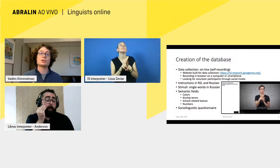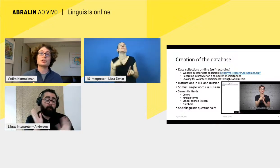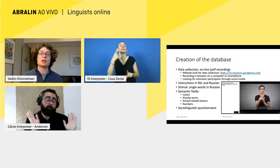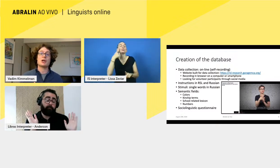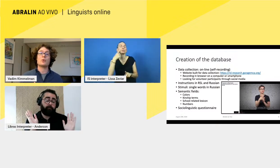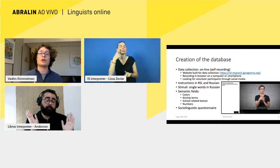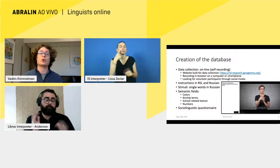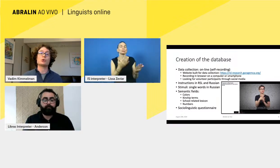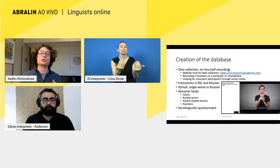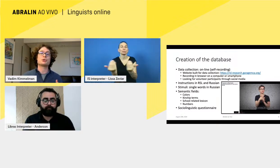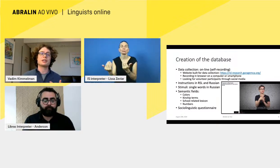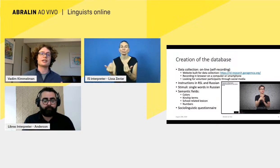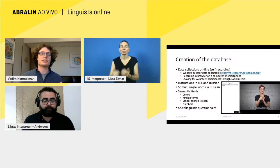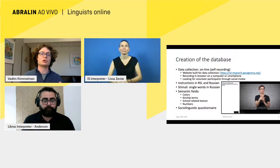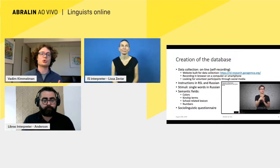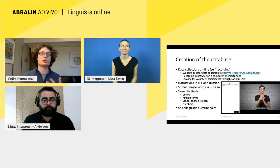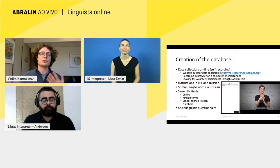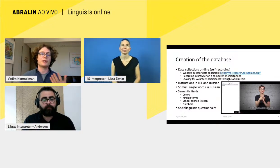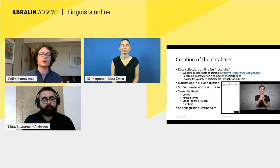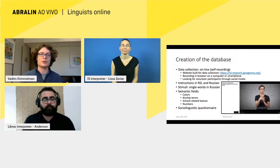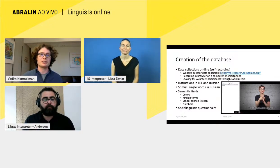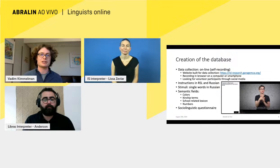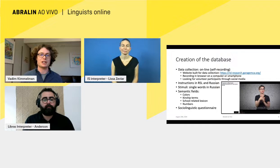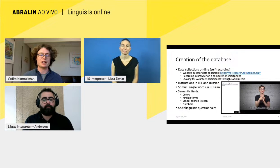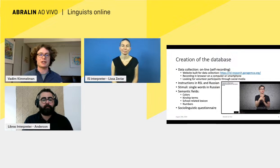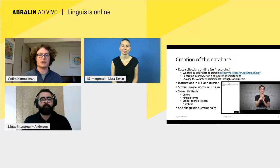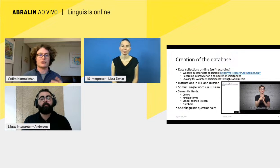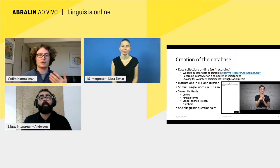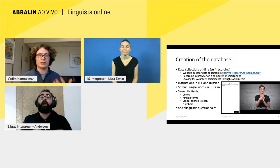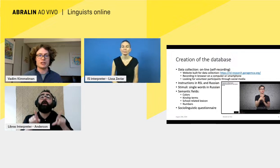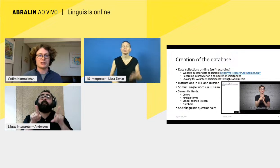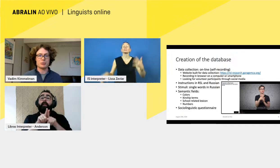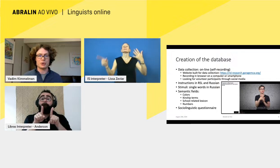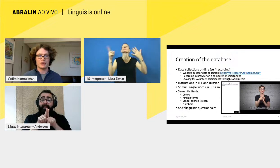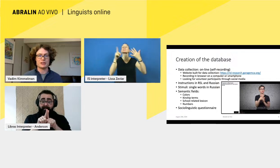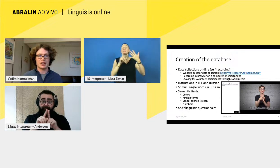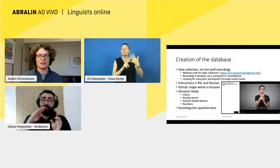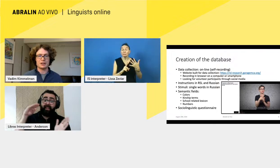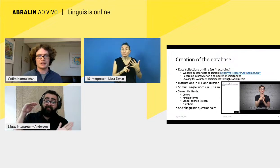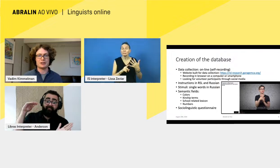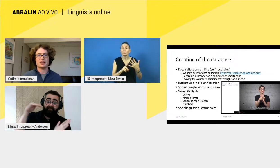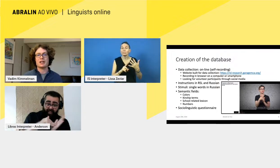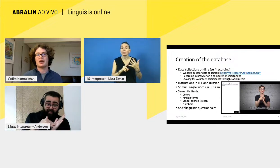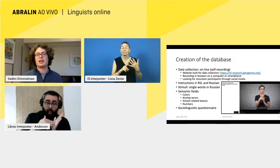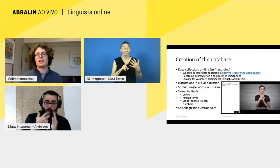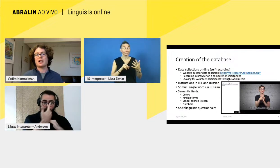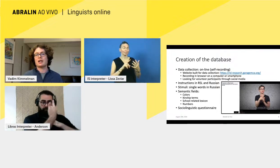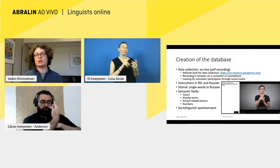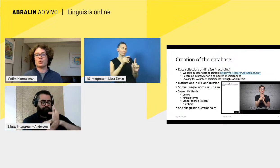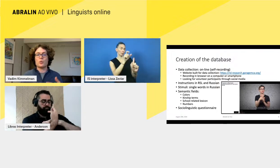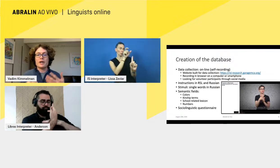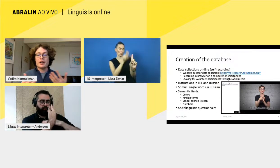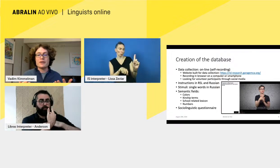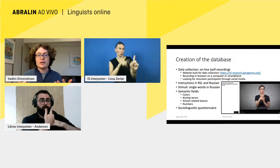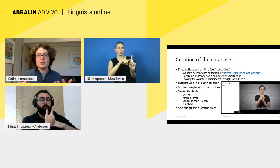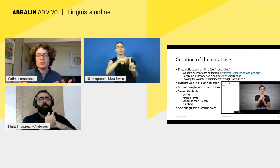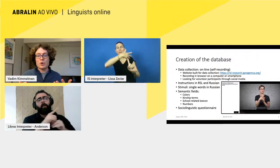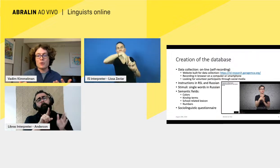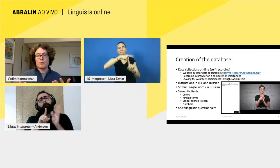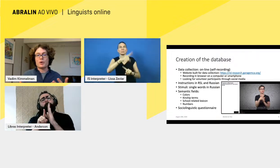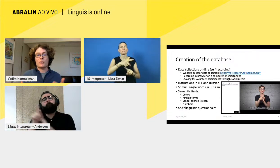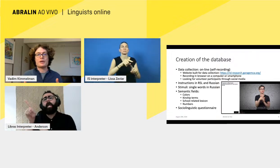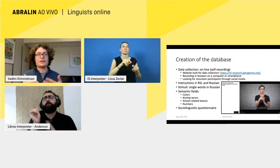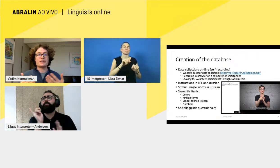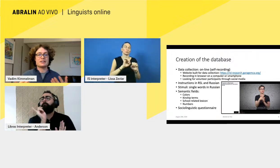And of course, we also collected sociolinguistic information about the signers. So where